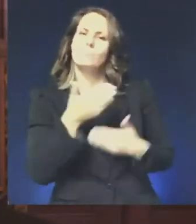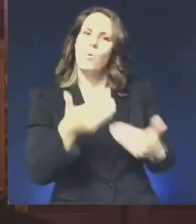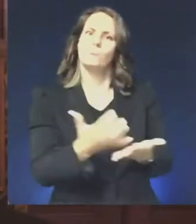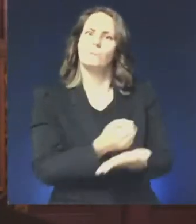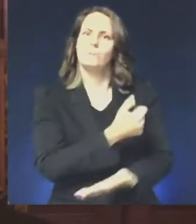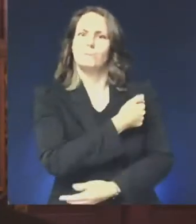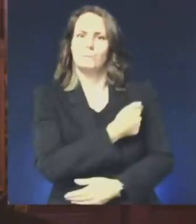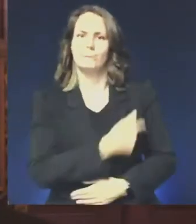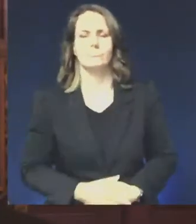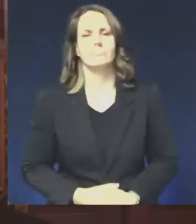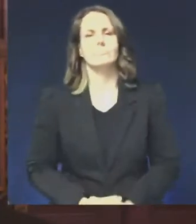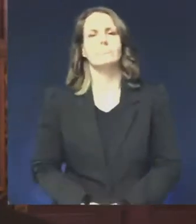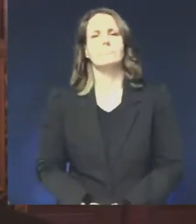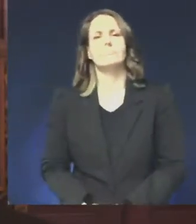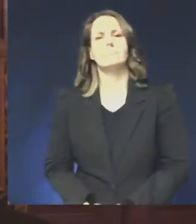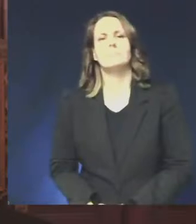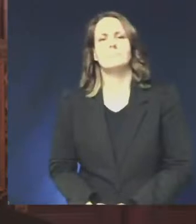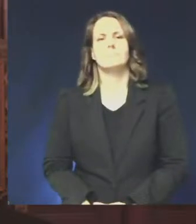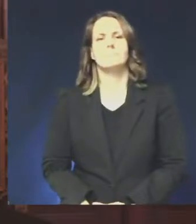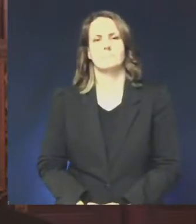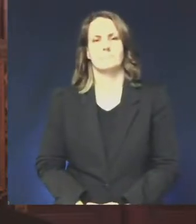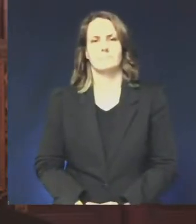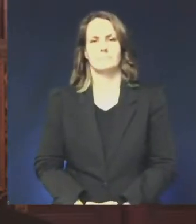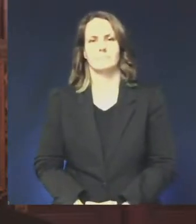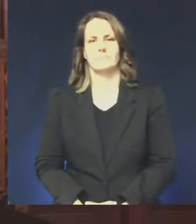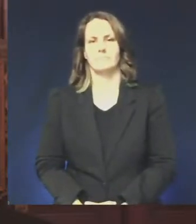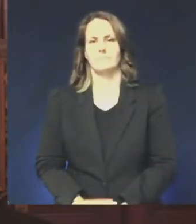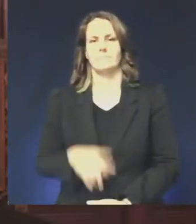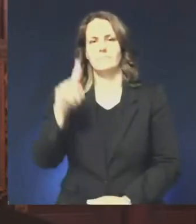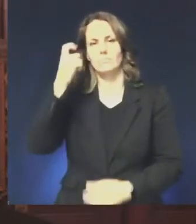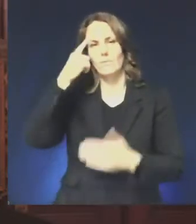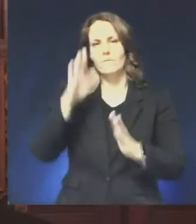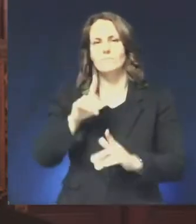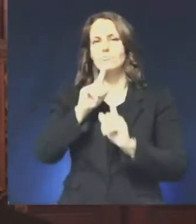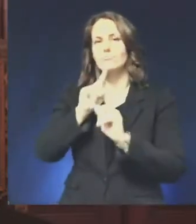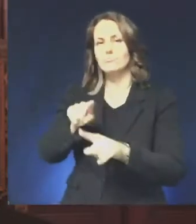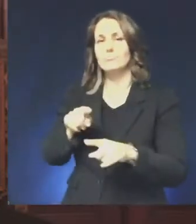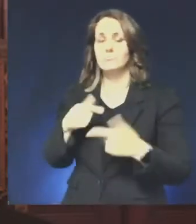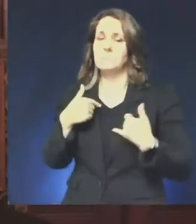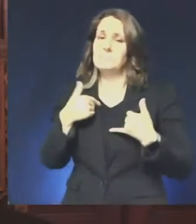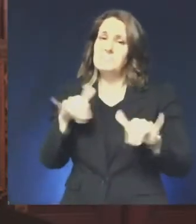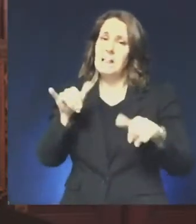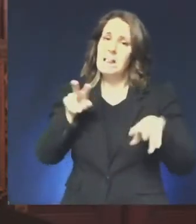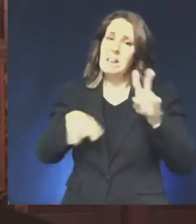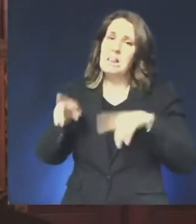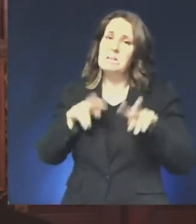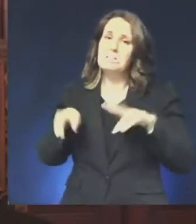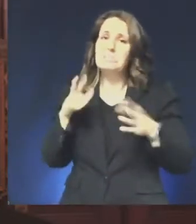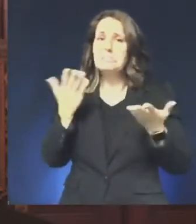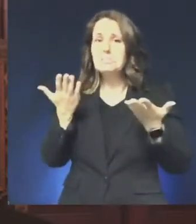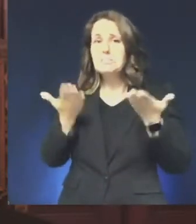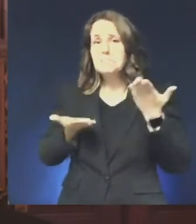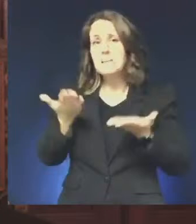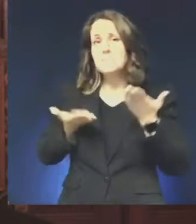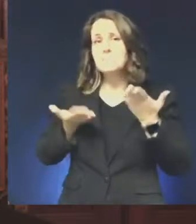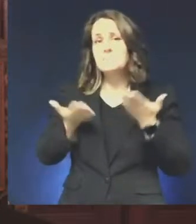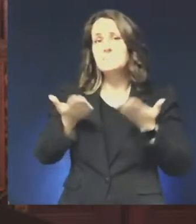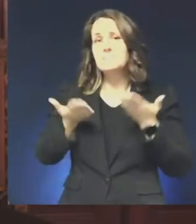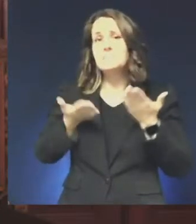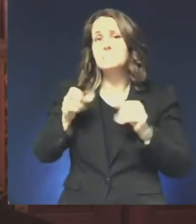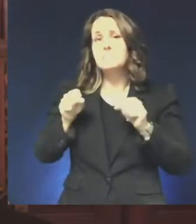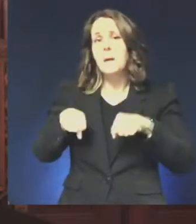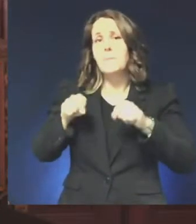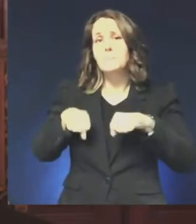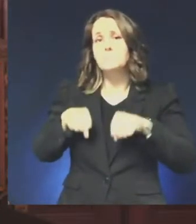and we will continue to do that. If it seems like it's something logical that we can do to